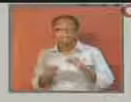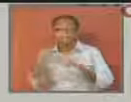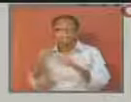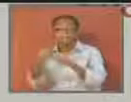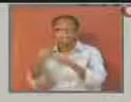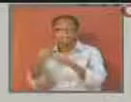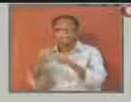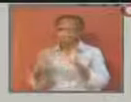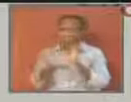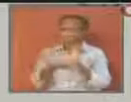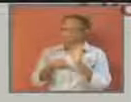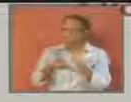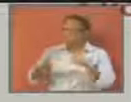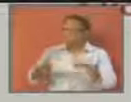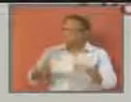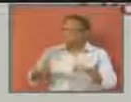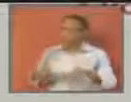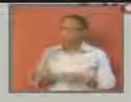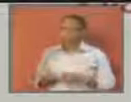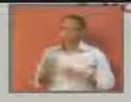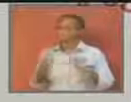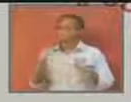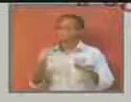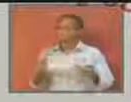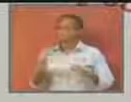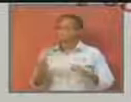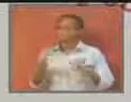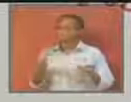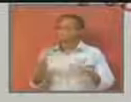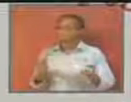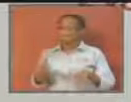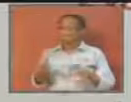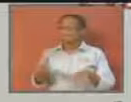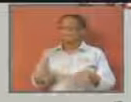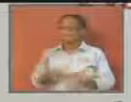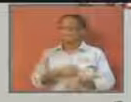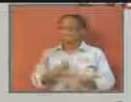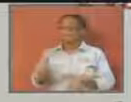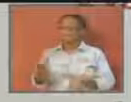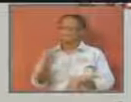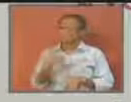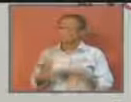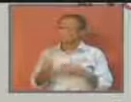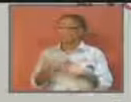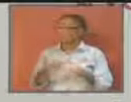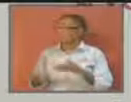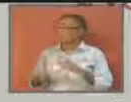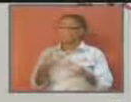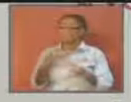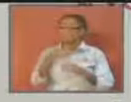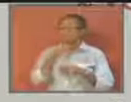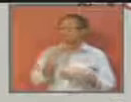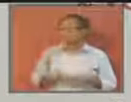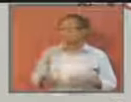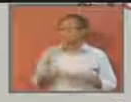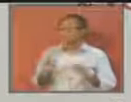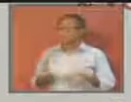Yeah, so COVID testing can be done on anyone regardless of age and has been done in Trinidad and Tobago and other parts of the world.